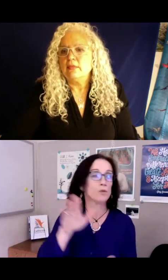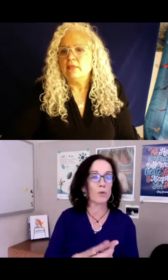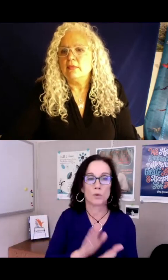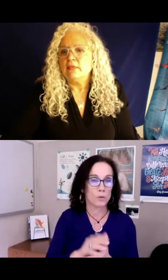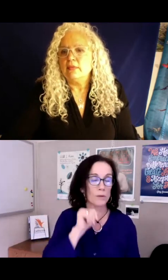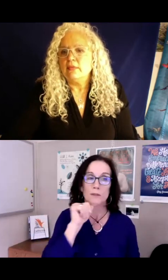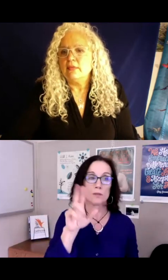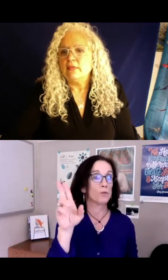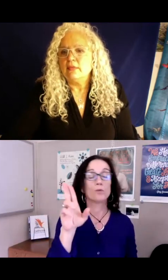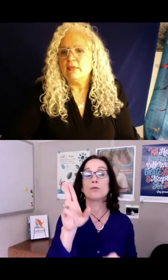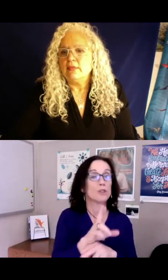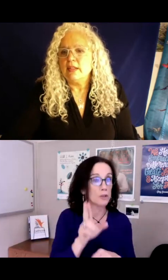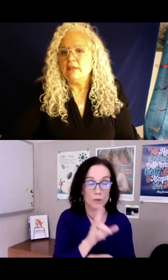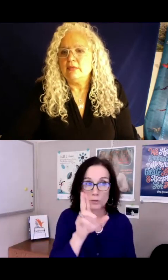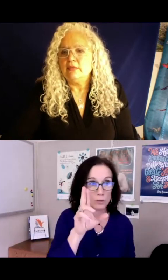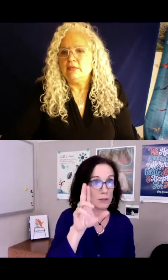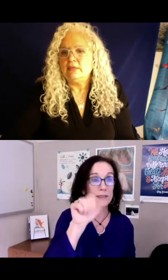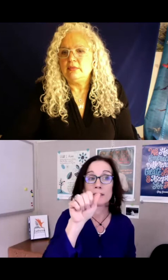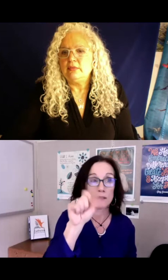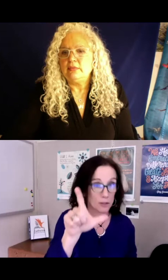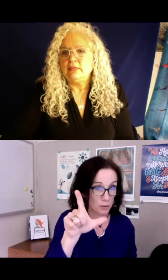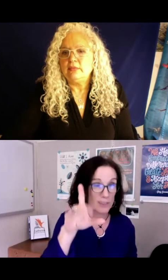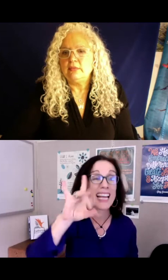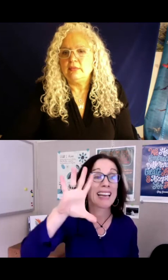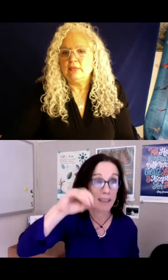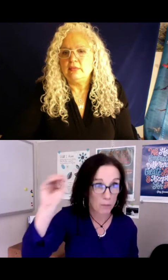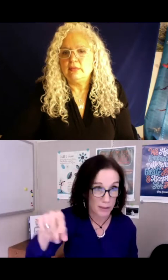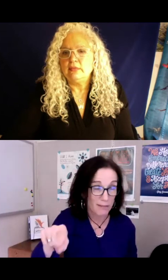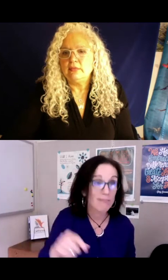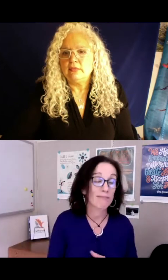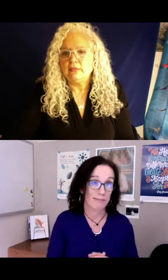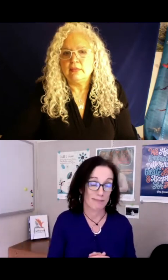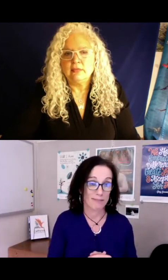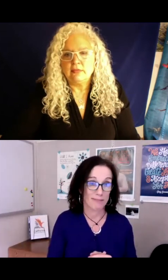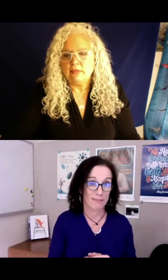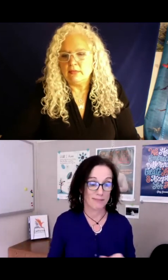And that children goes to school, that school does not use ASL